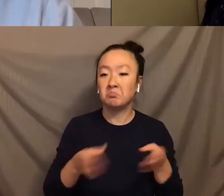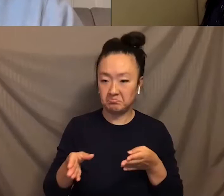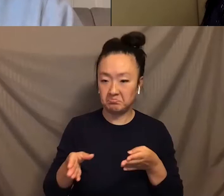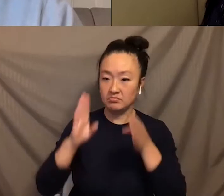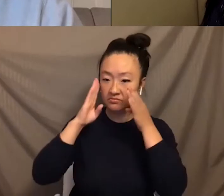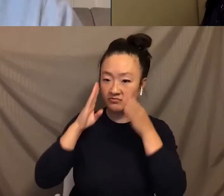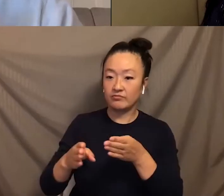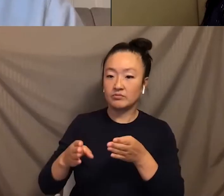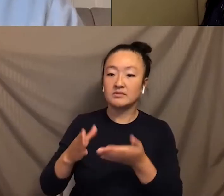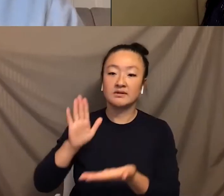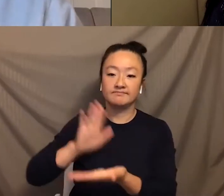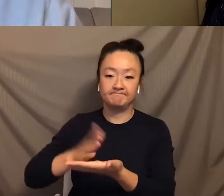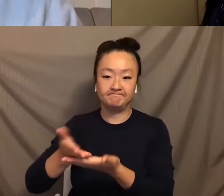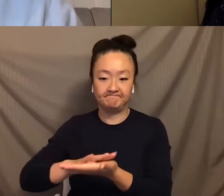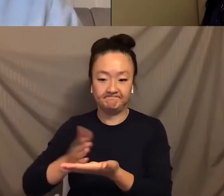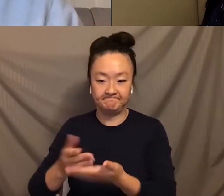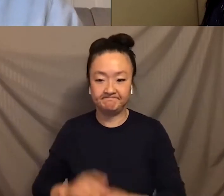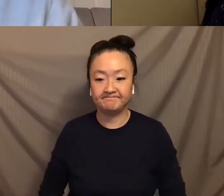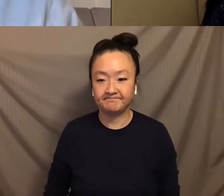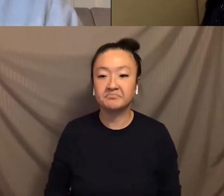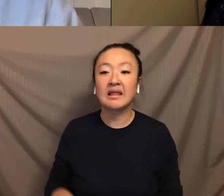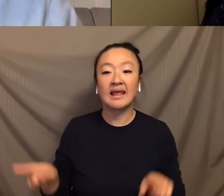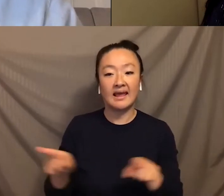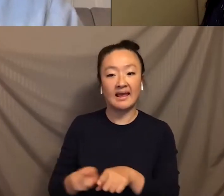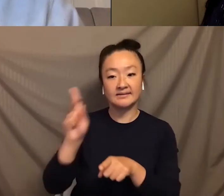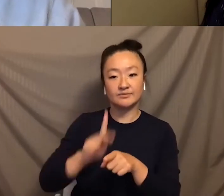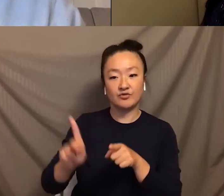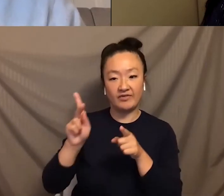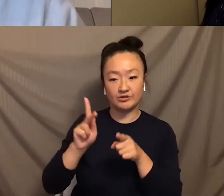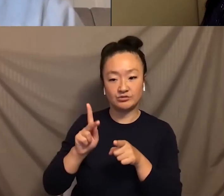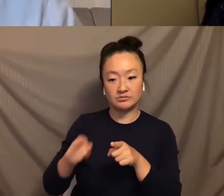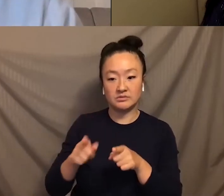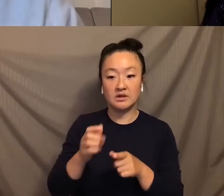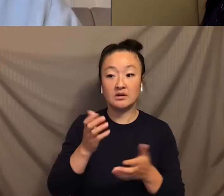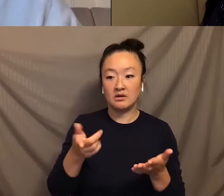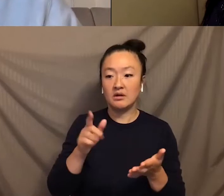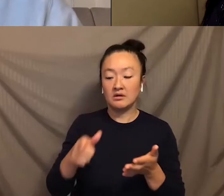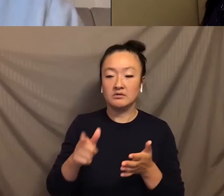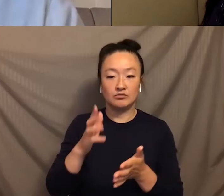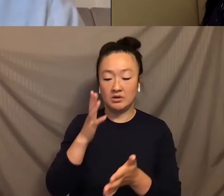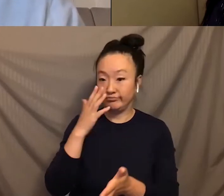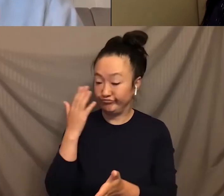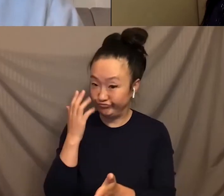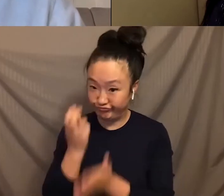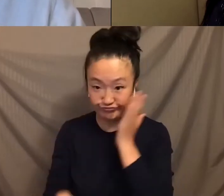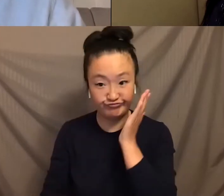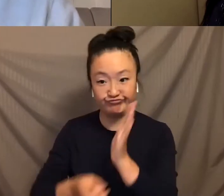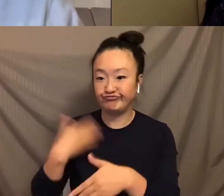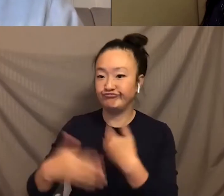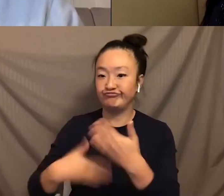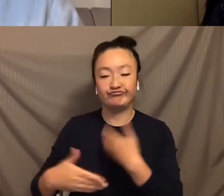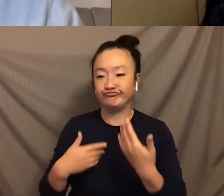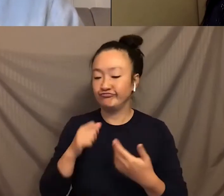on cooking. And that's a profession, food writing, that she fell into unexpectedly. And that brought